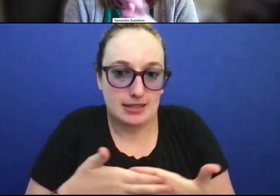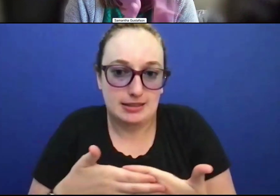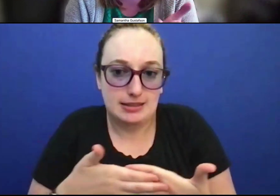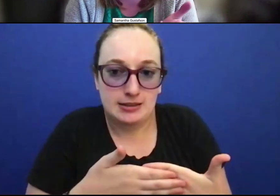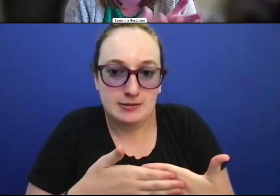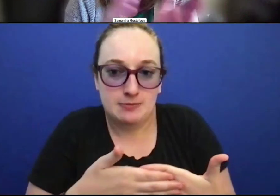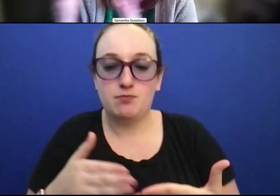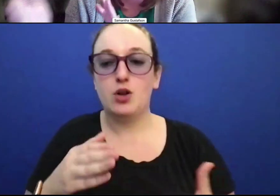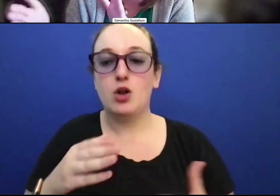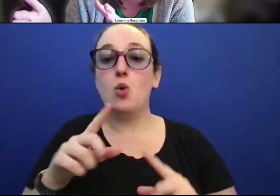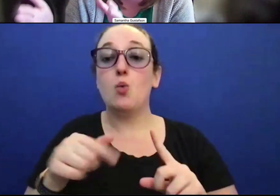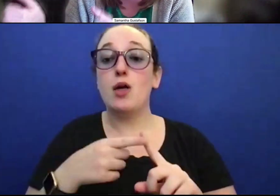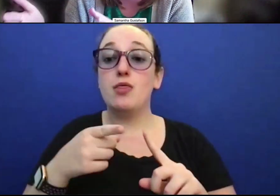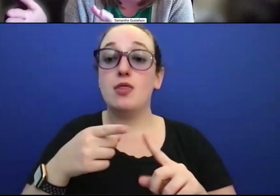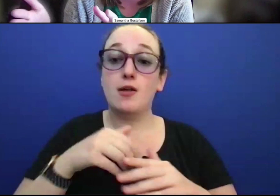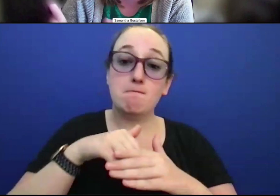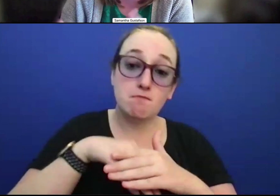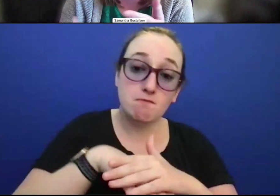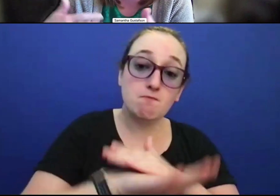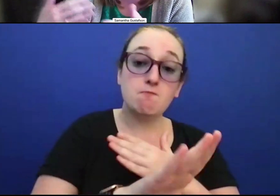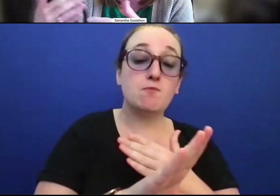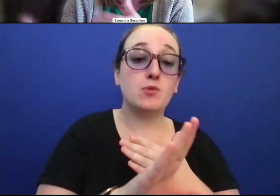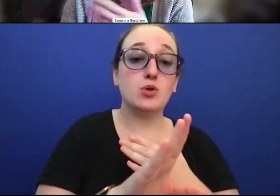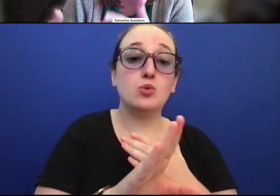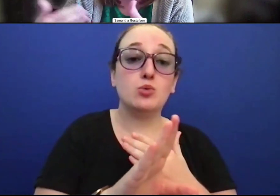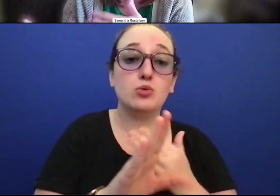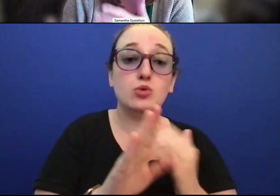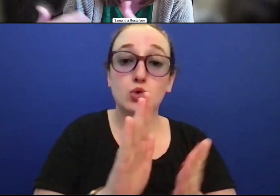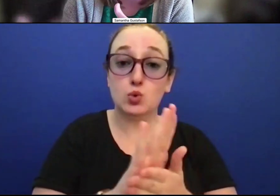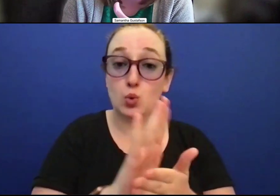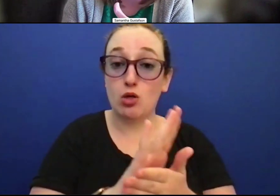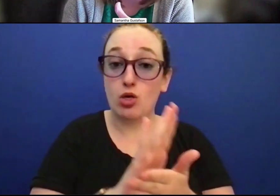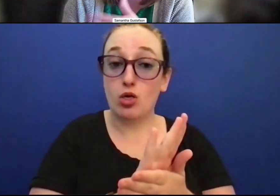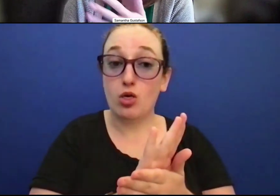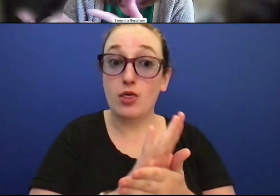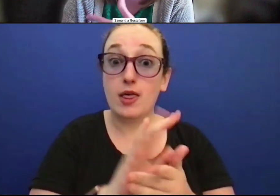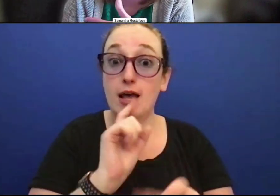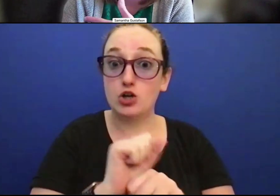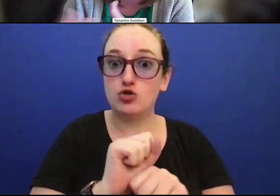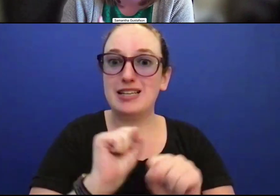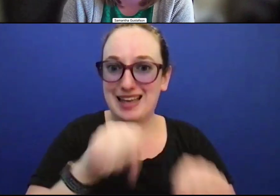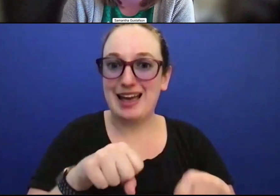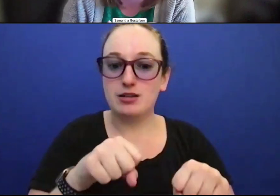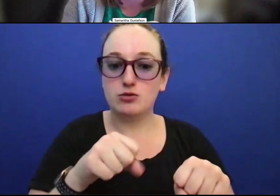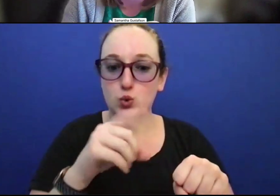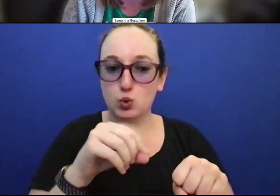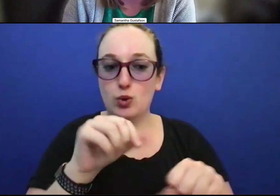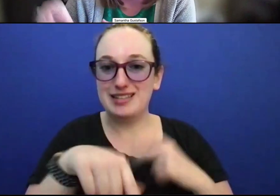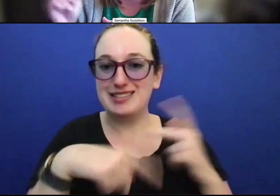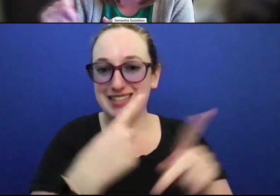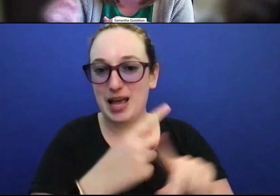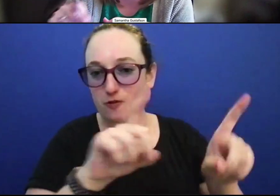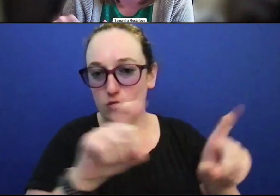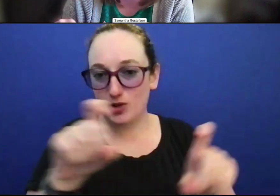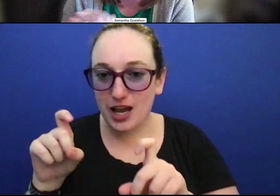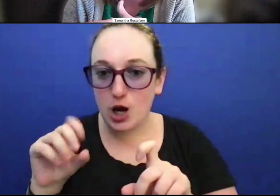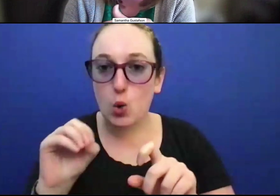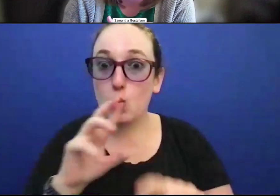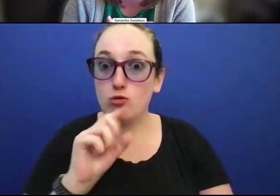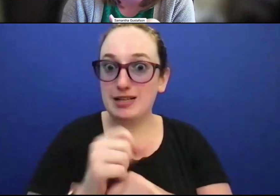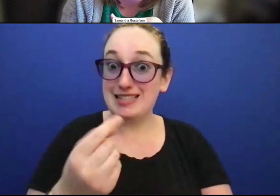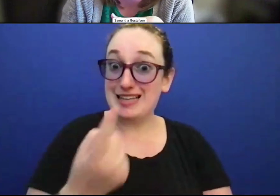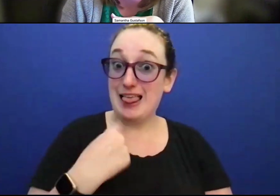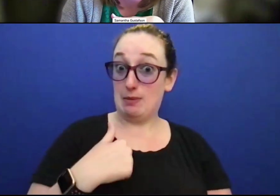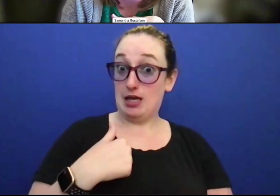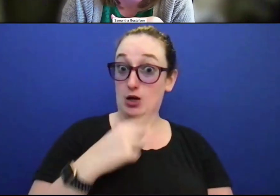by the time they get to school age where they can actually do the listening effort tasks in the research lab or give us a rating of their